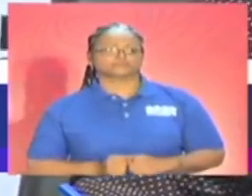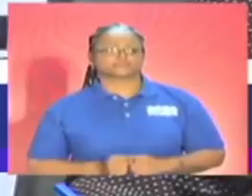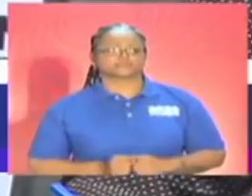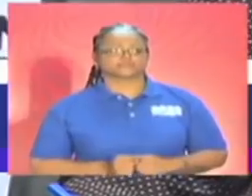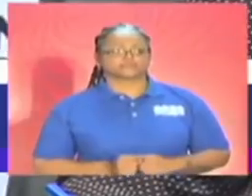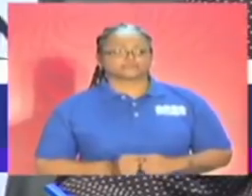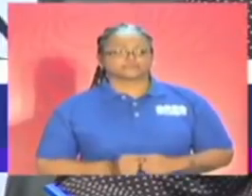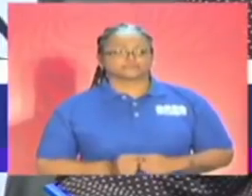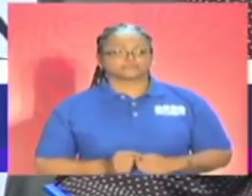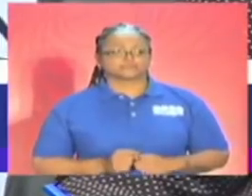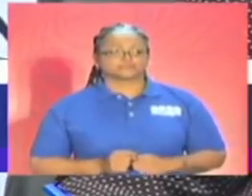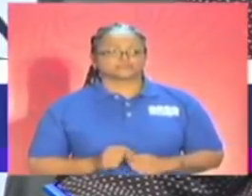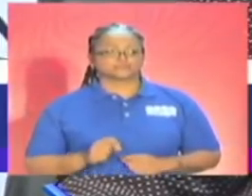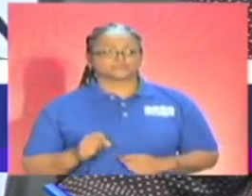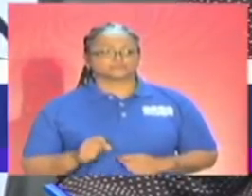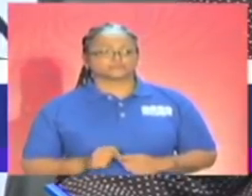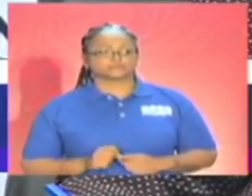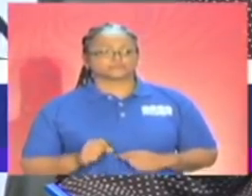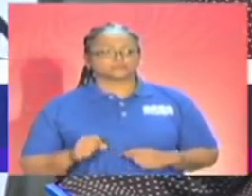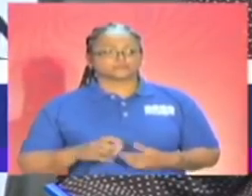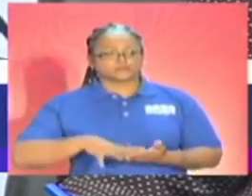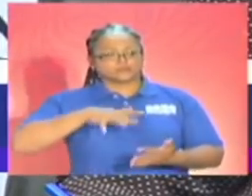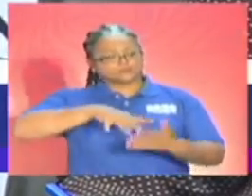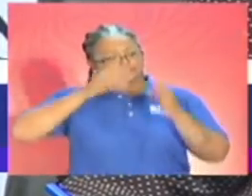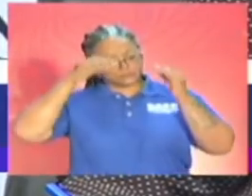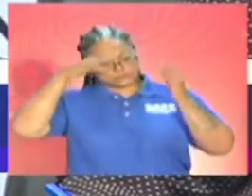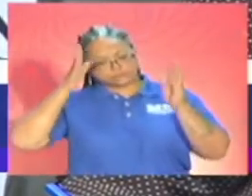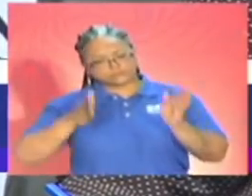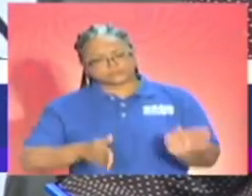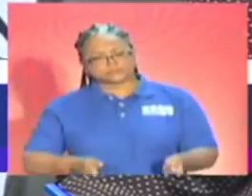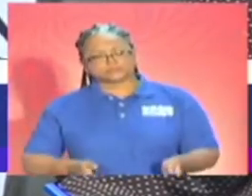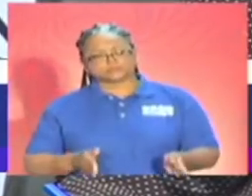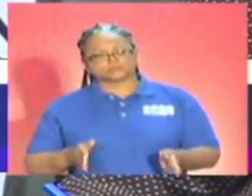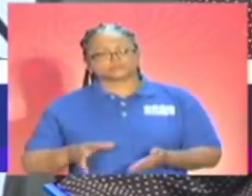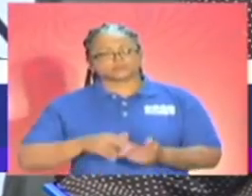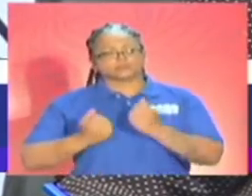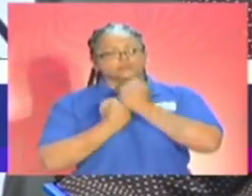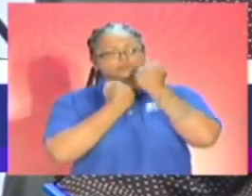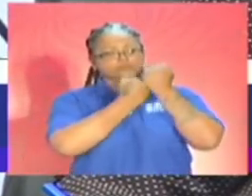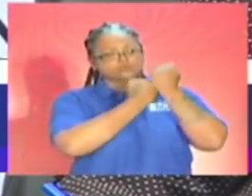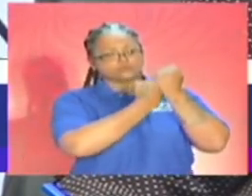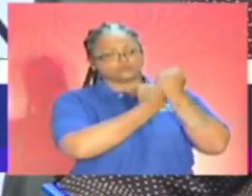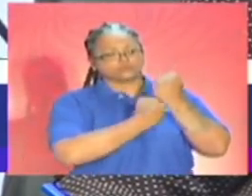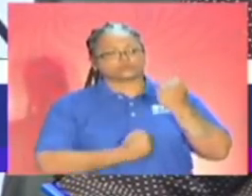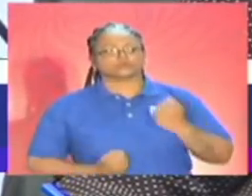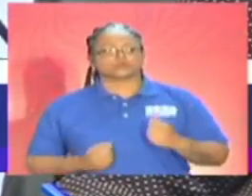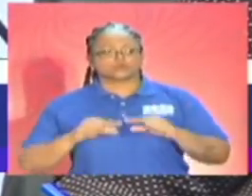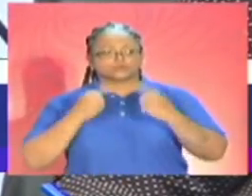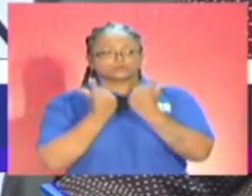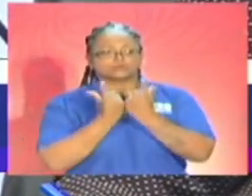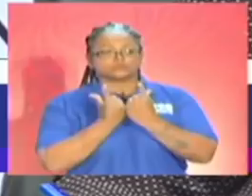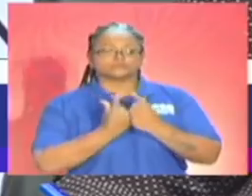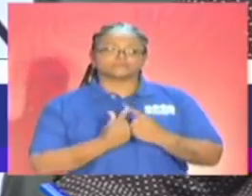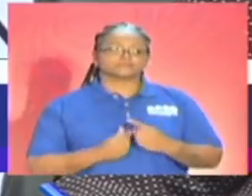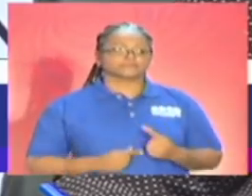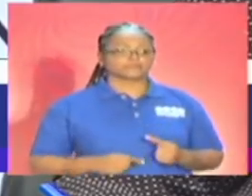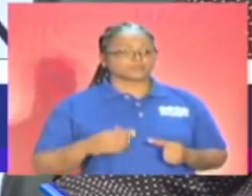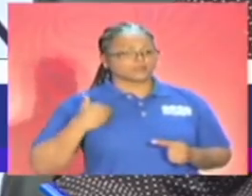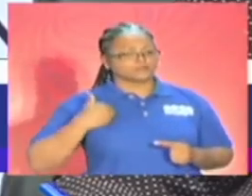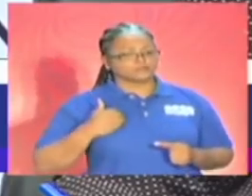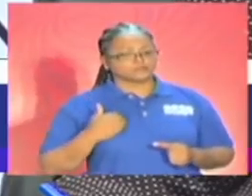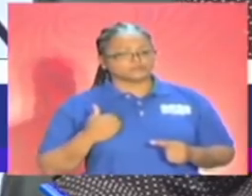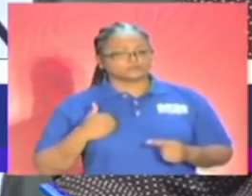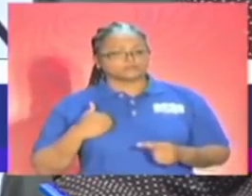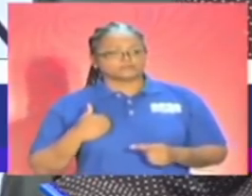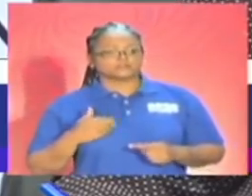of the Ministry of Education is the agency that's actually responsible for that activity. So they are actively